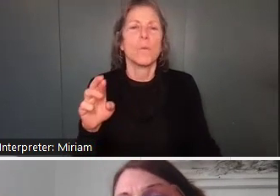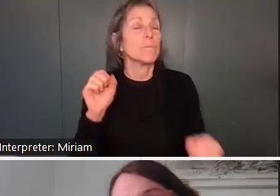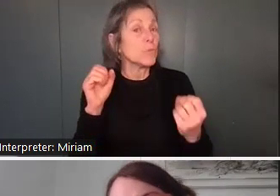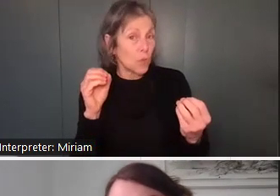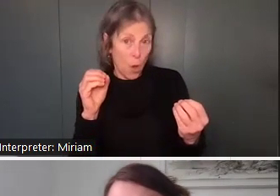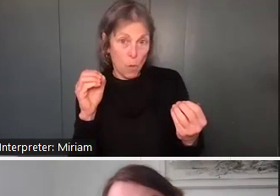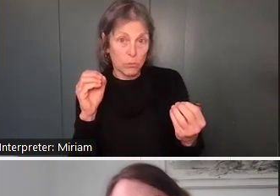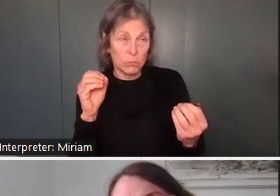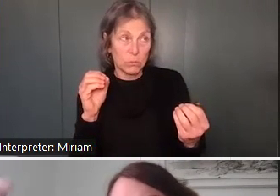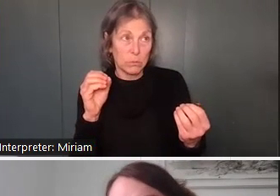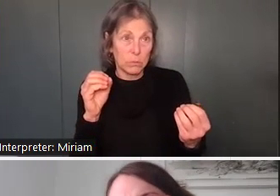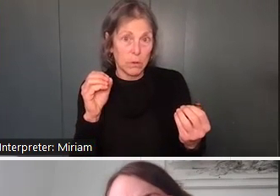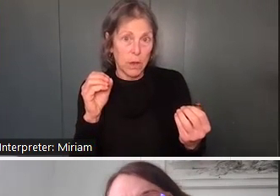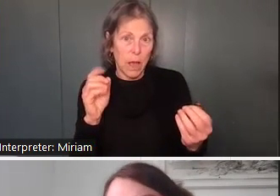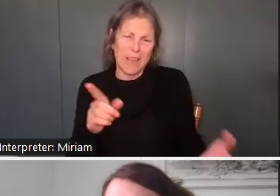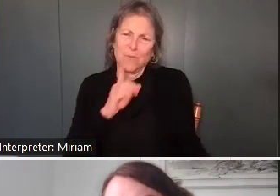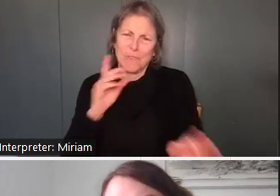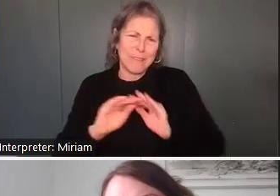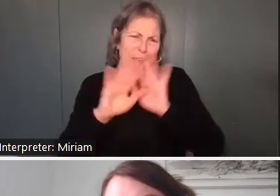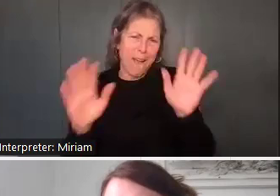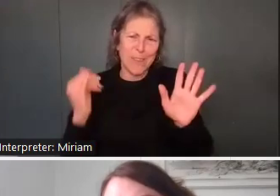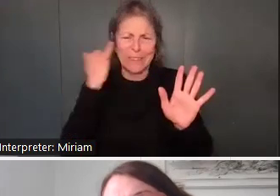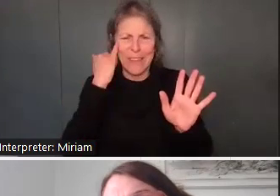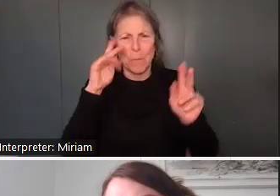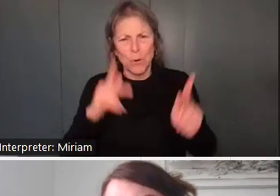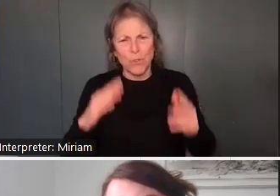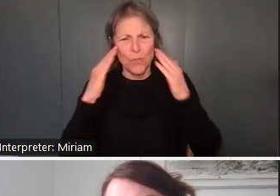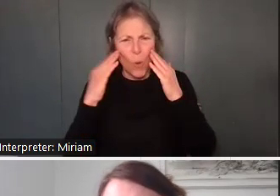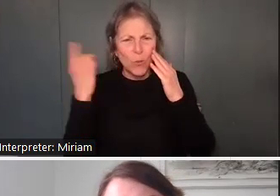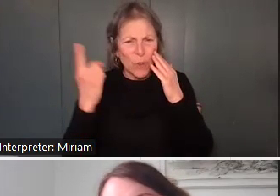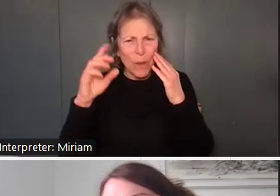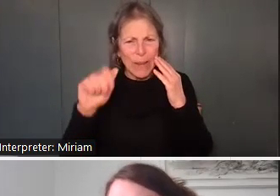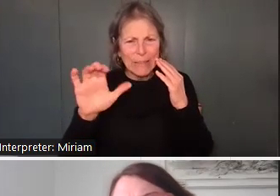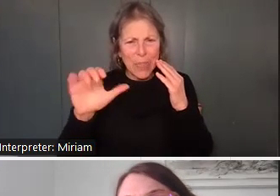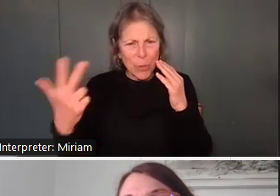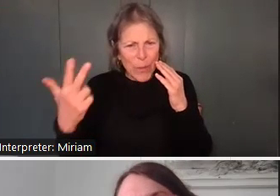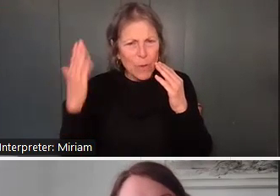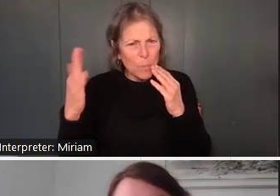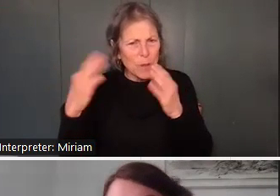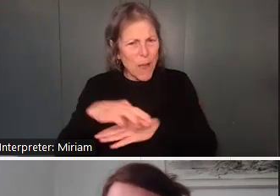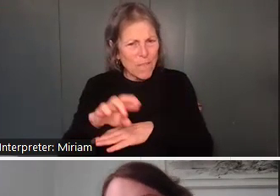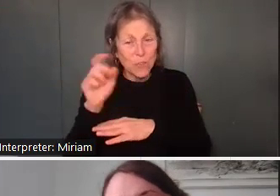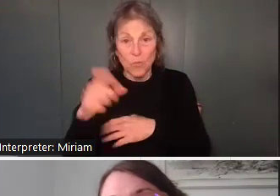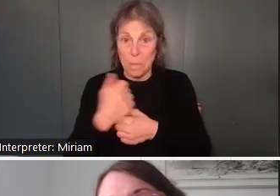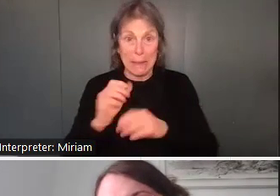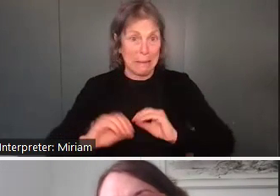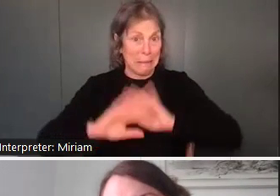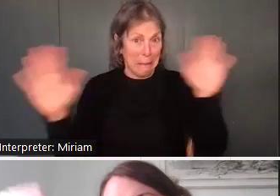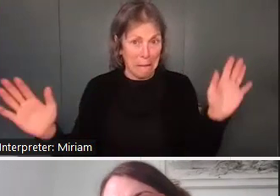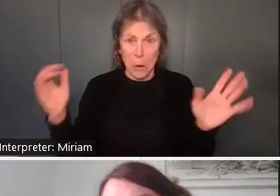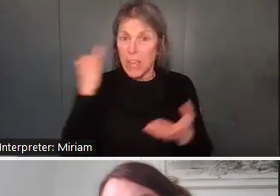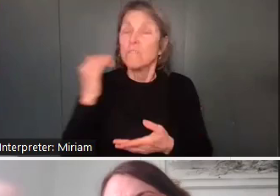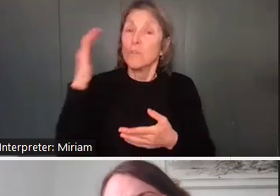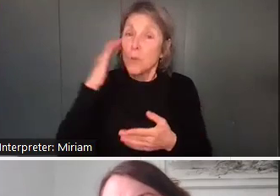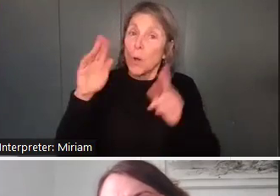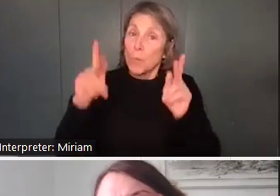It probably goes without saying that if someone knows someone on AC3, that's going to be their reference. But should we make that explicit? Like if you know